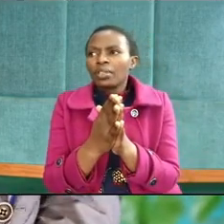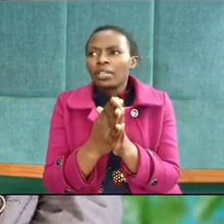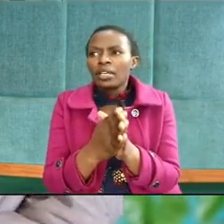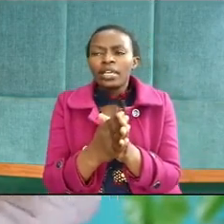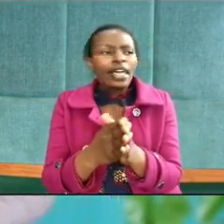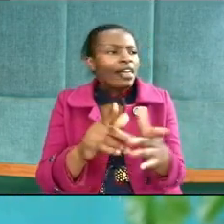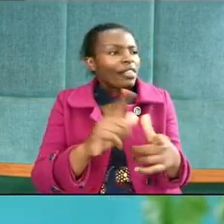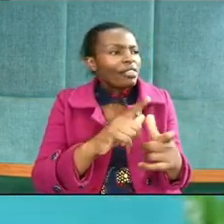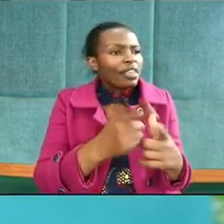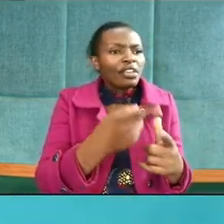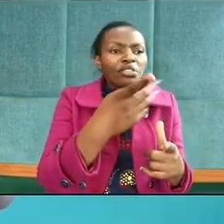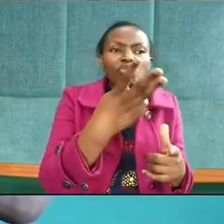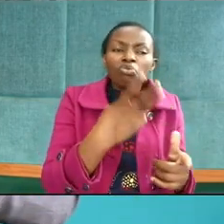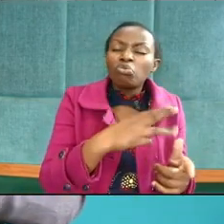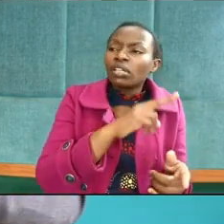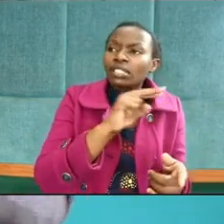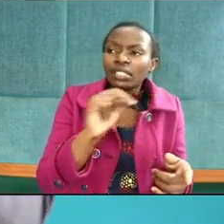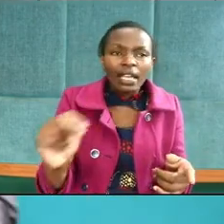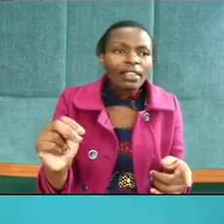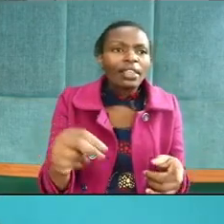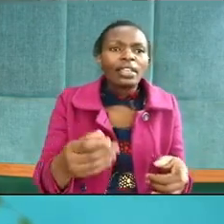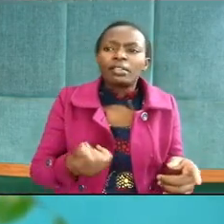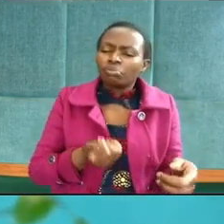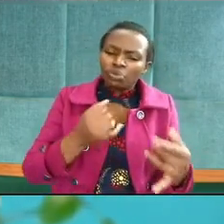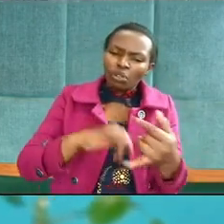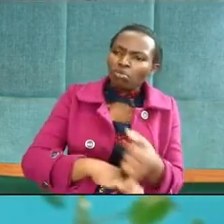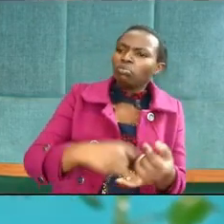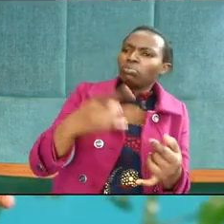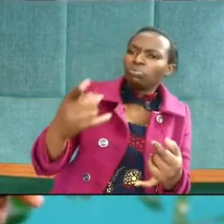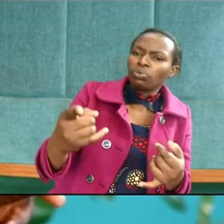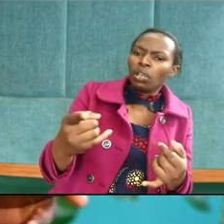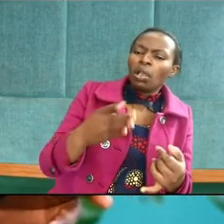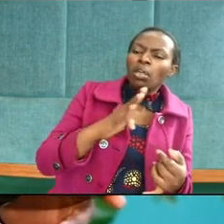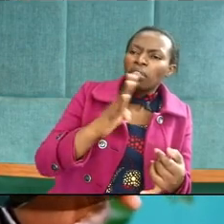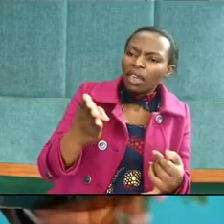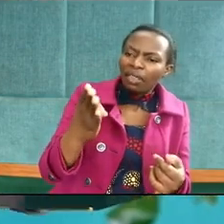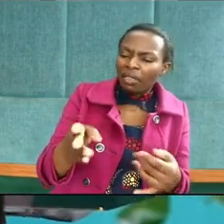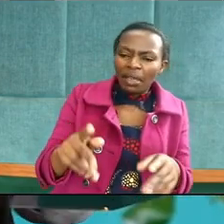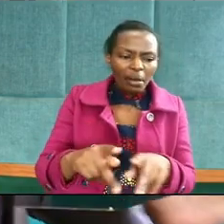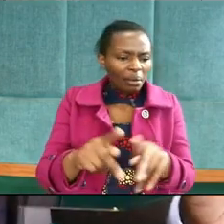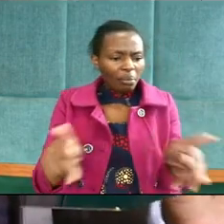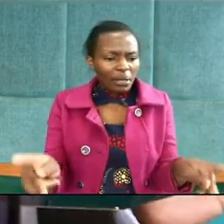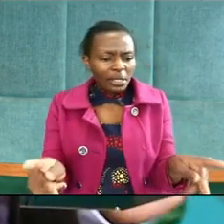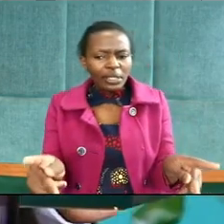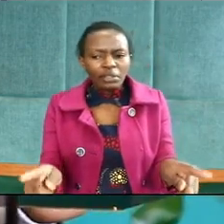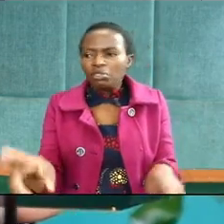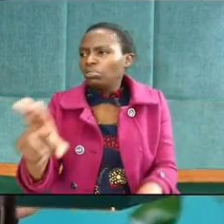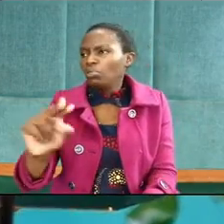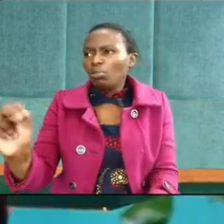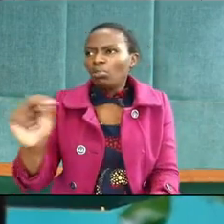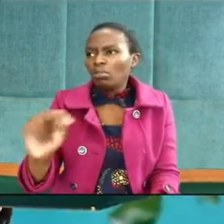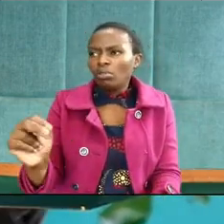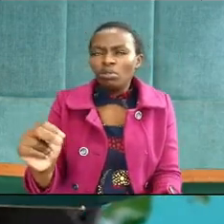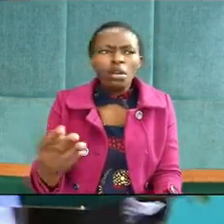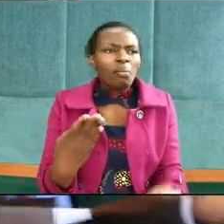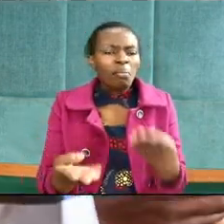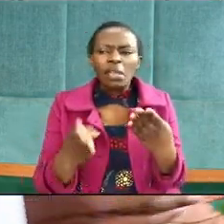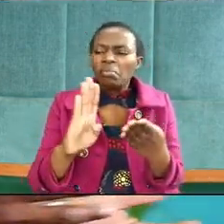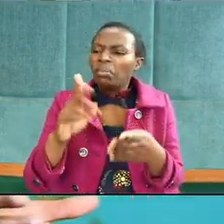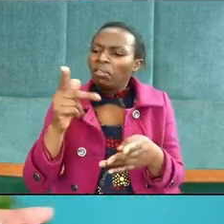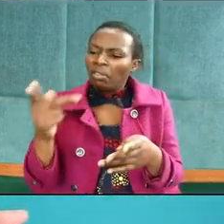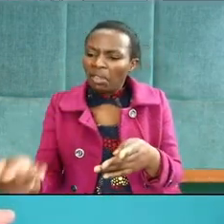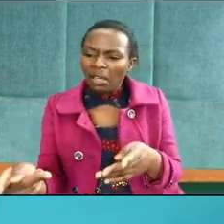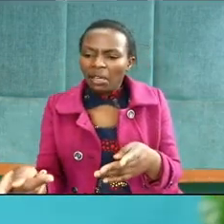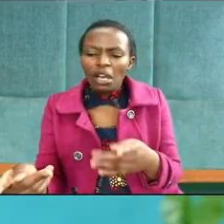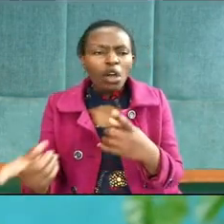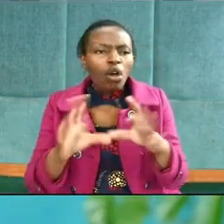your spouse to be an absent, present individual. They are just there and they cannot contribute